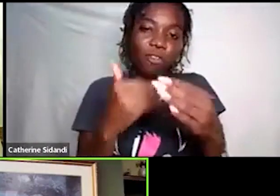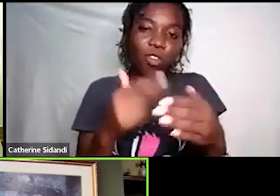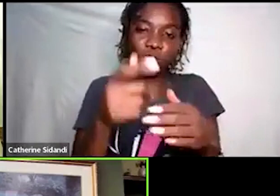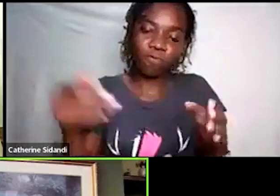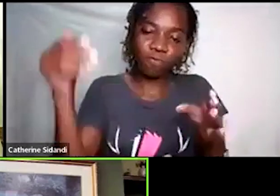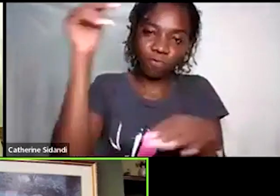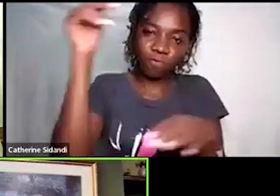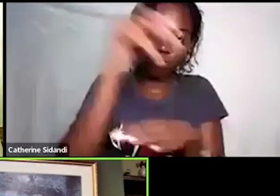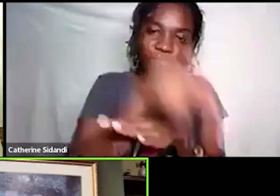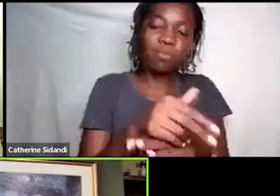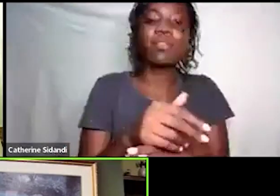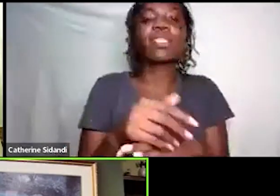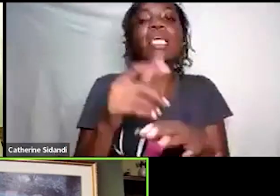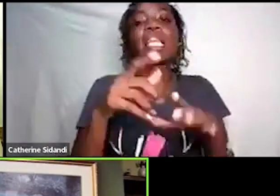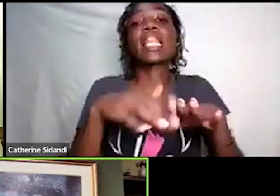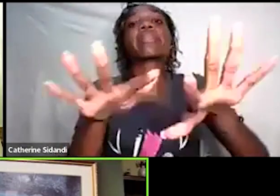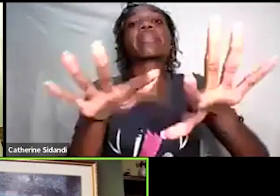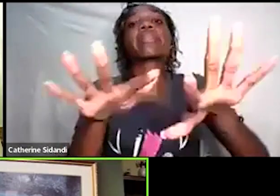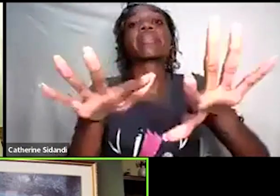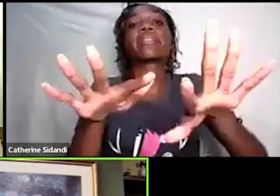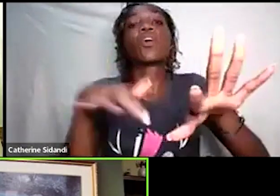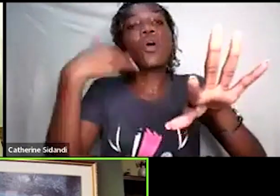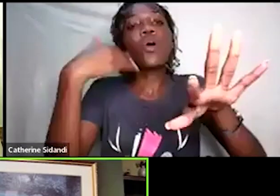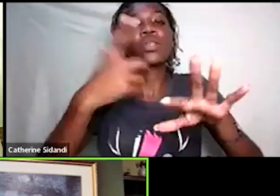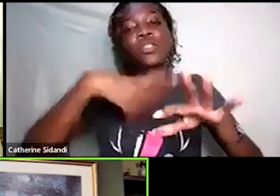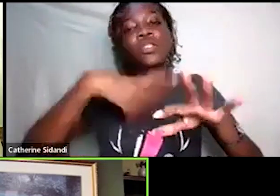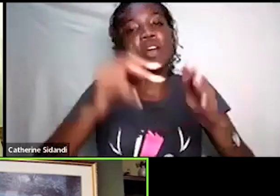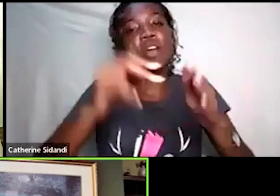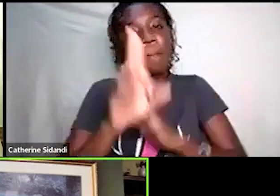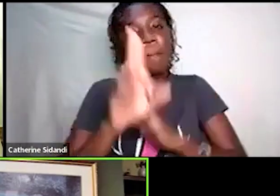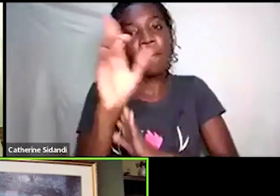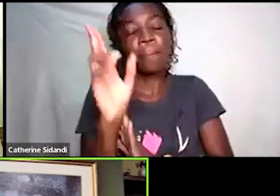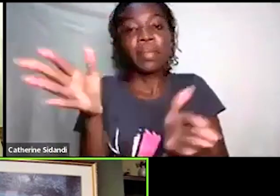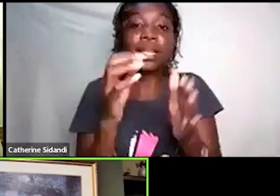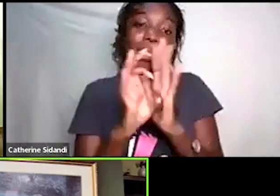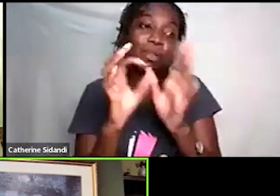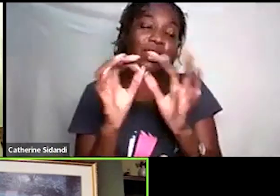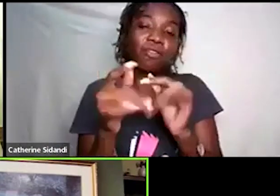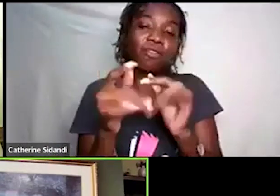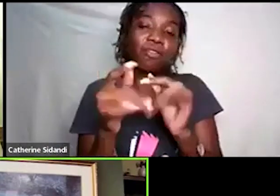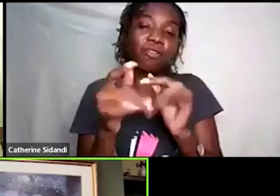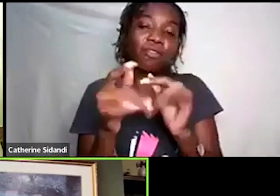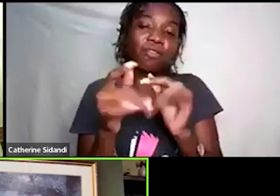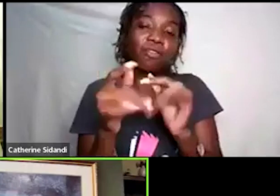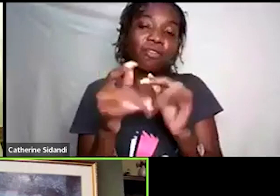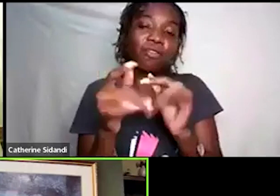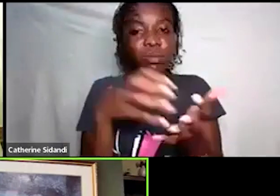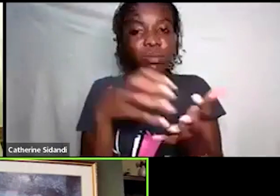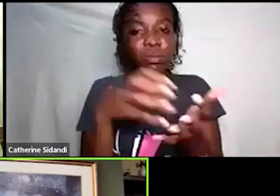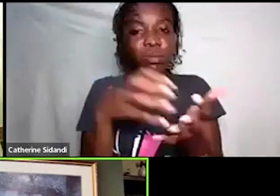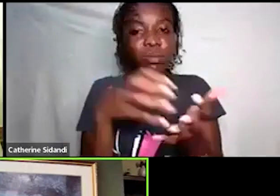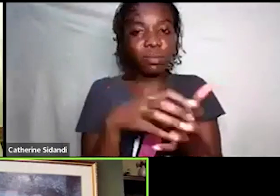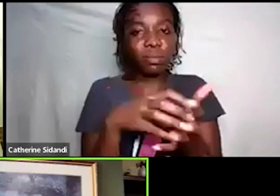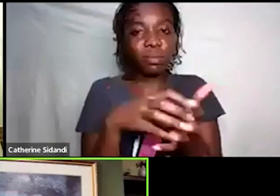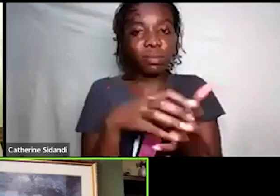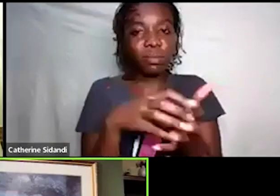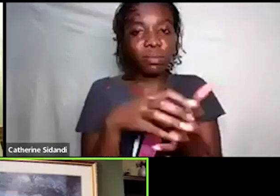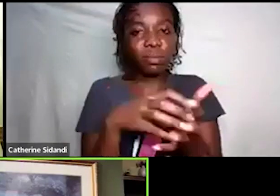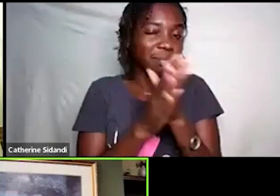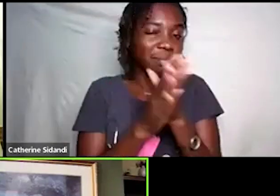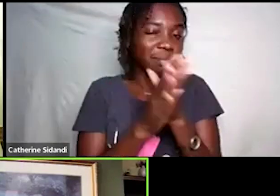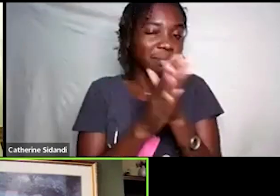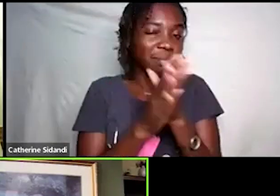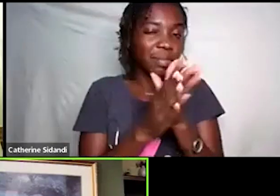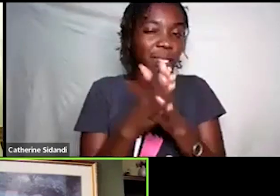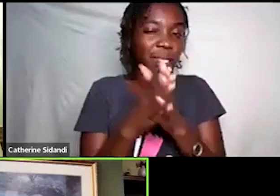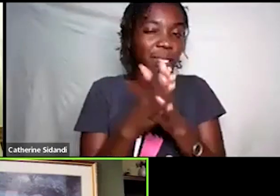Always go up. Yeah. For instance, if in my case where I am now, if the HR is the one interested in me, I'd go to the CEO because